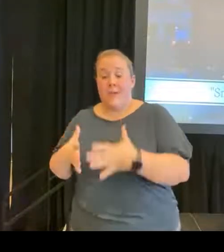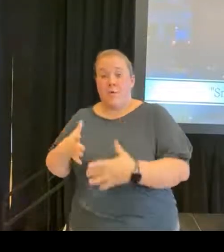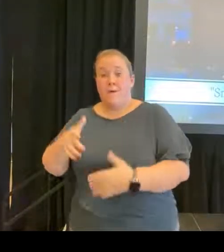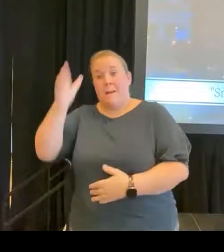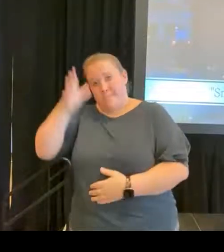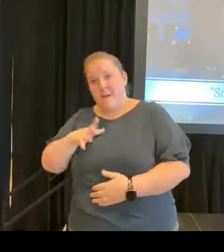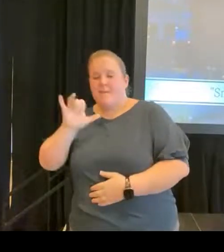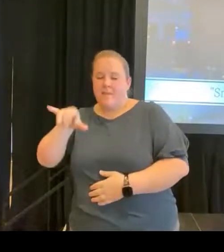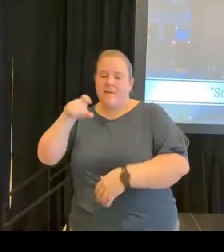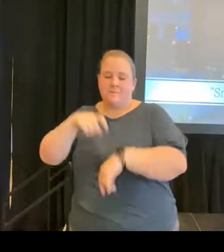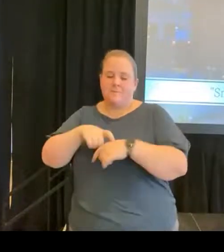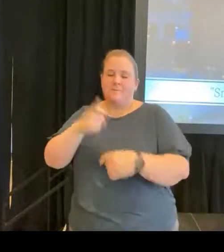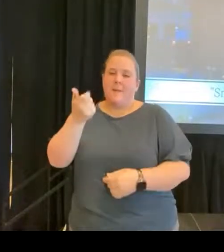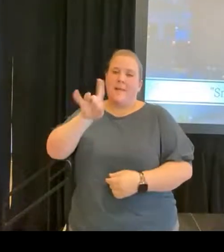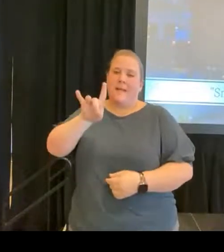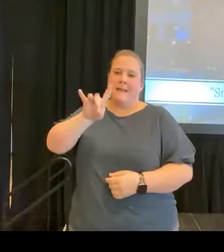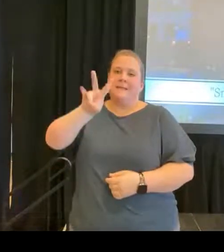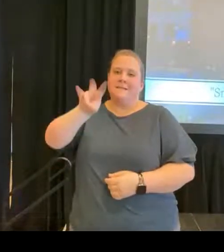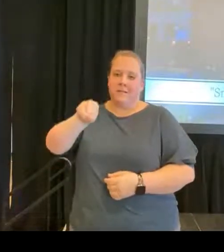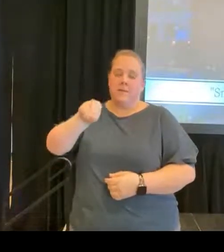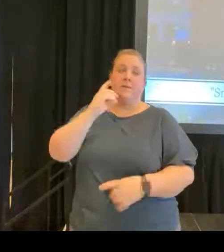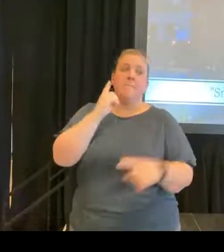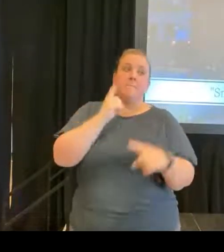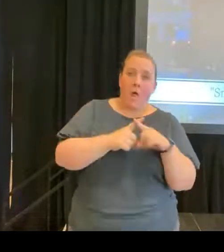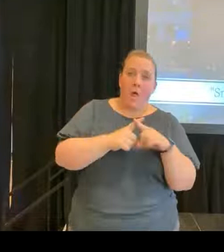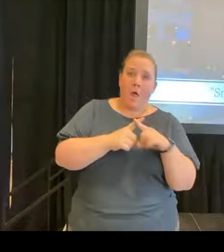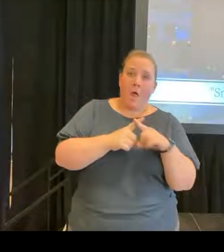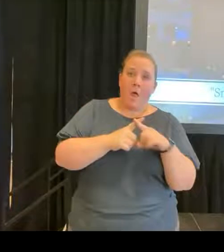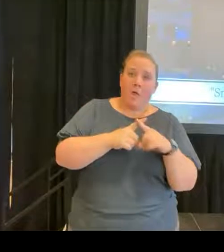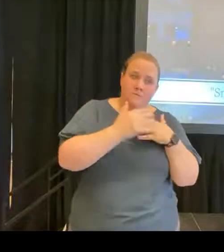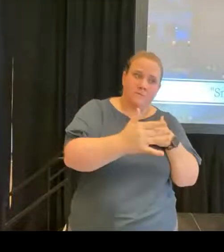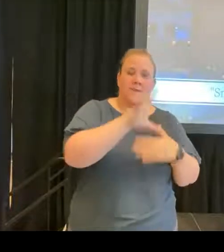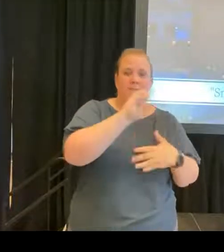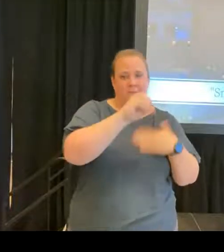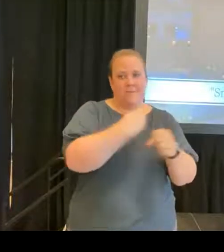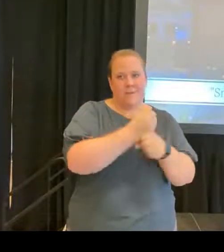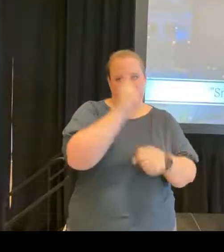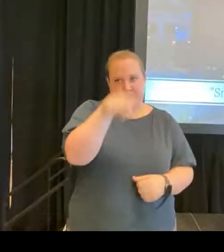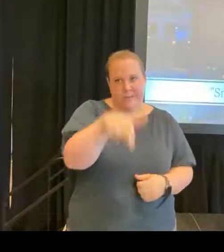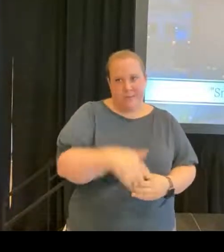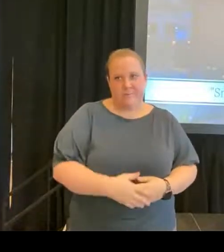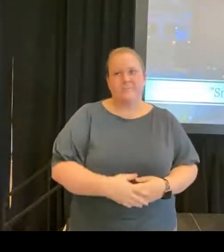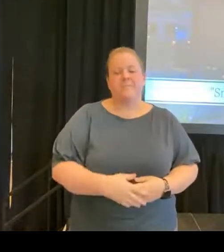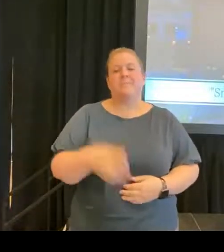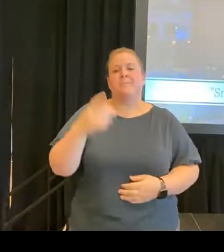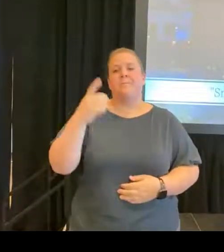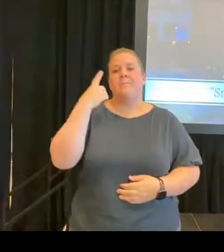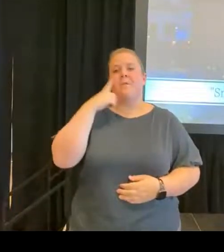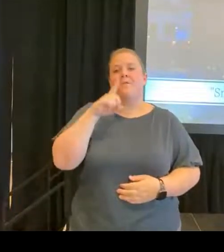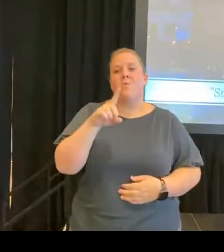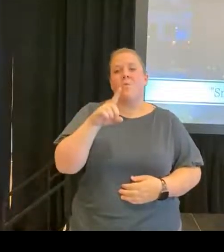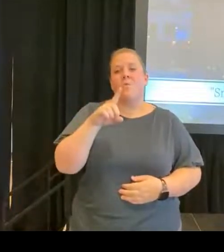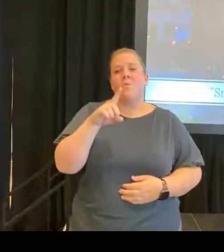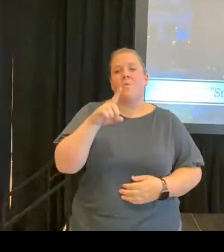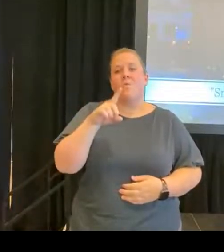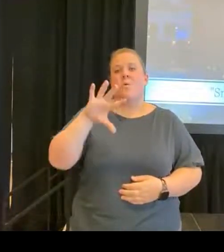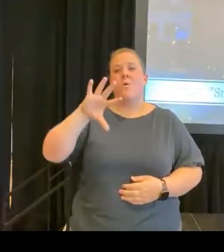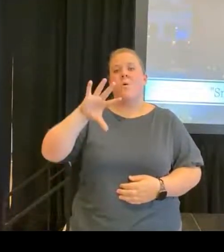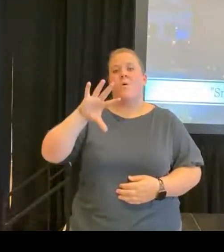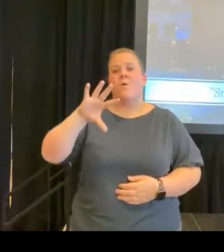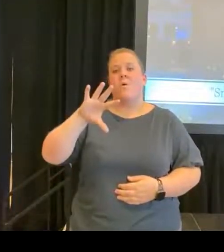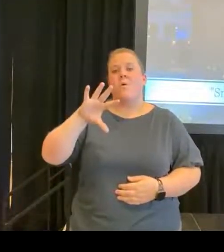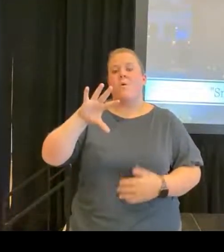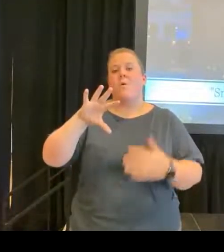time in 1870, but also further on 50 years later for American